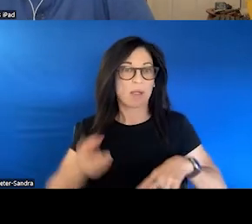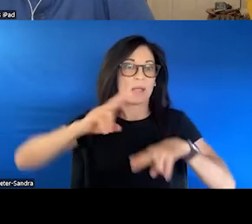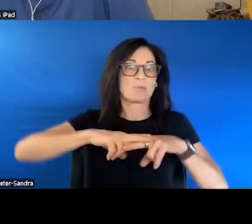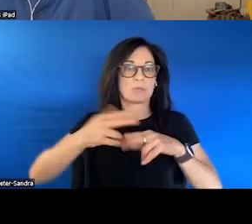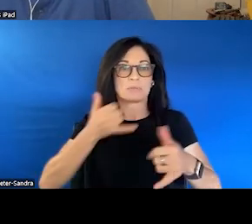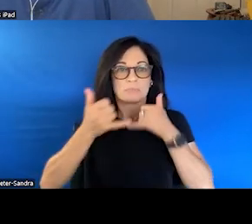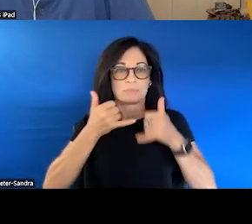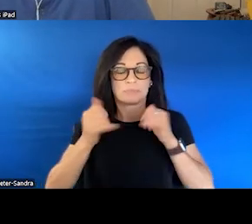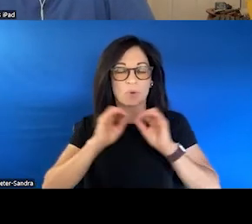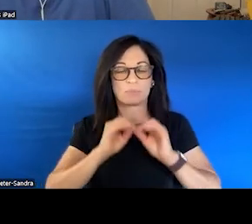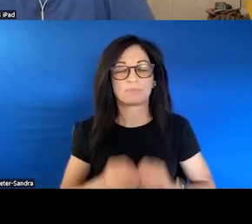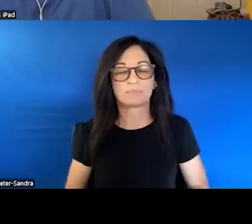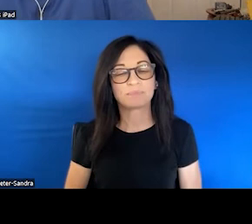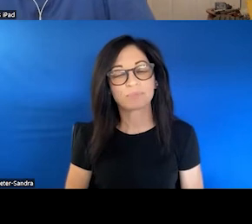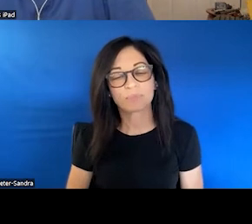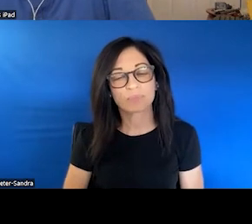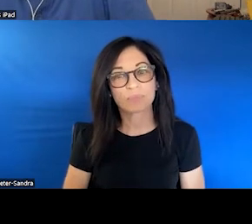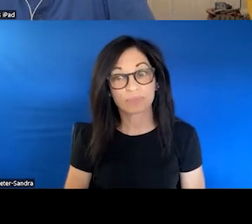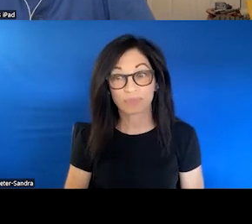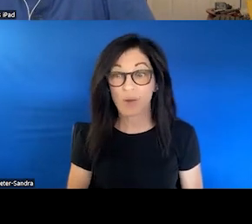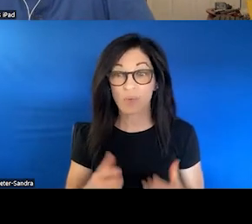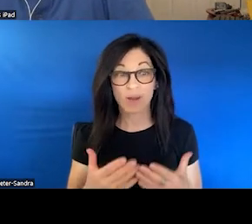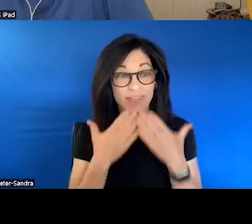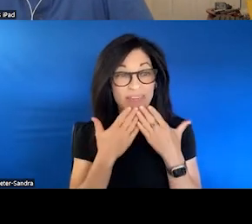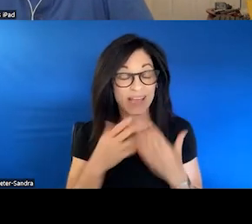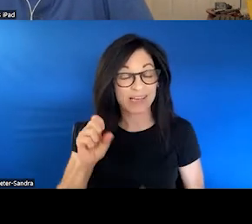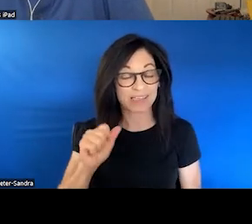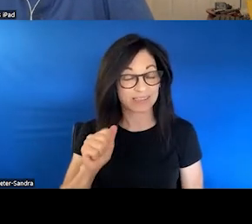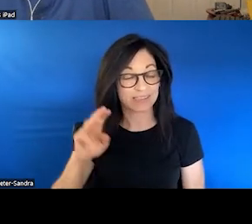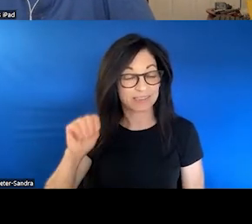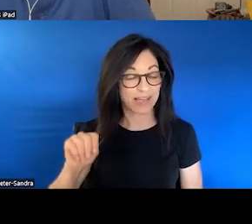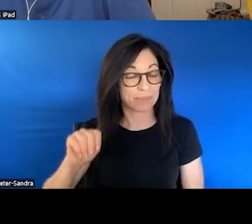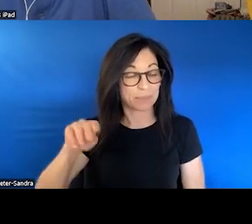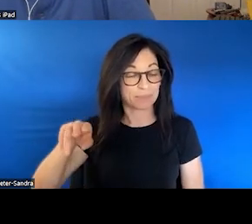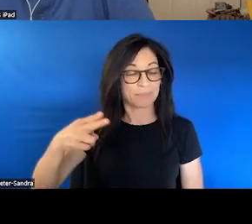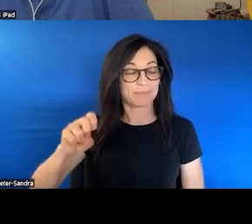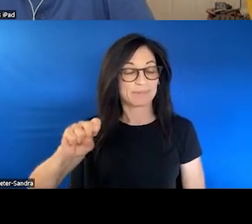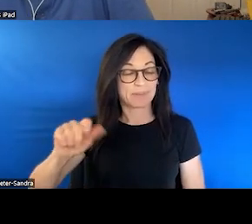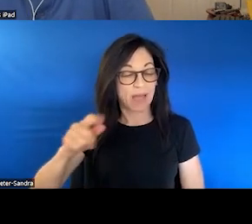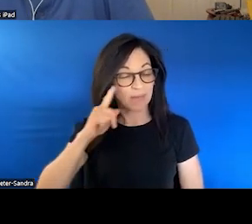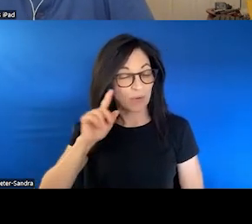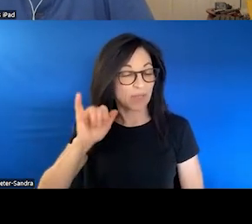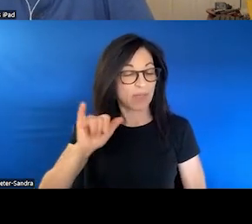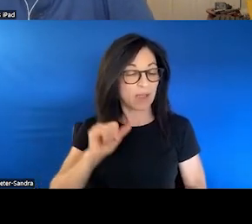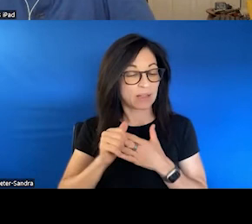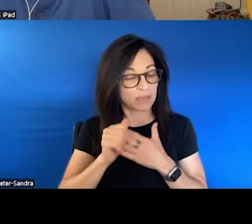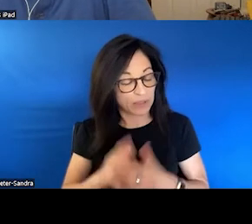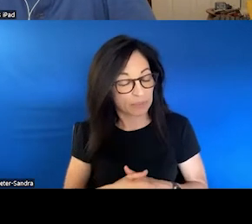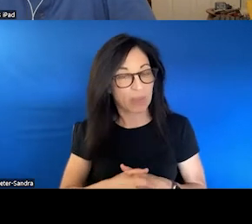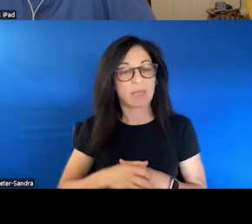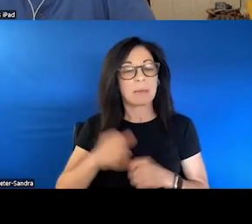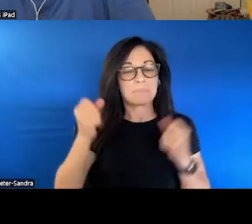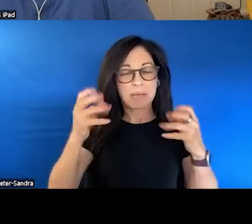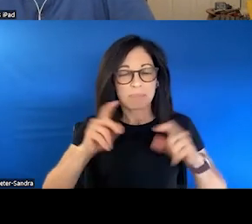volume. Want to thank Samsa for their leadership, Dr. Miriam Delphin-Rittman, John